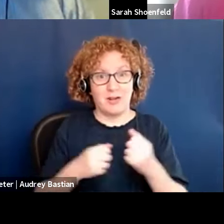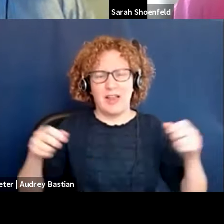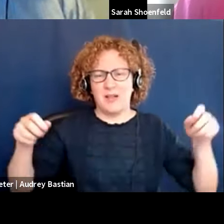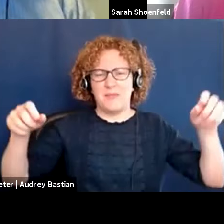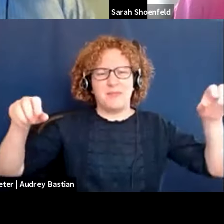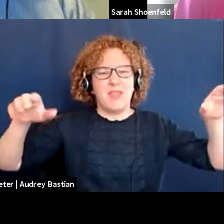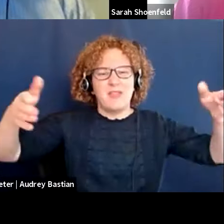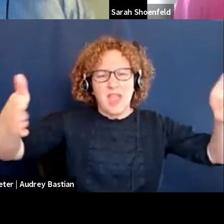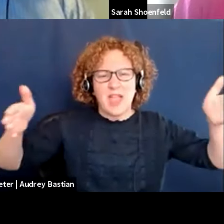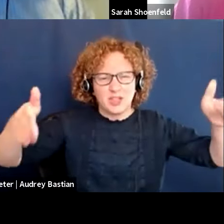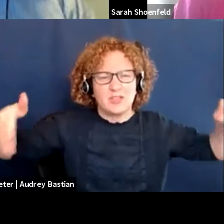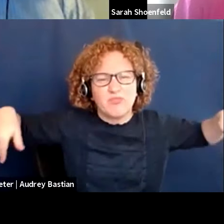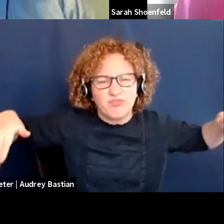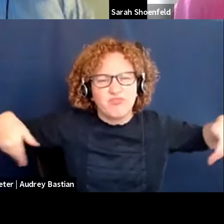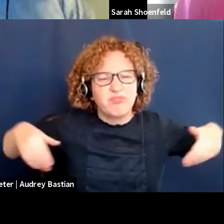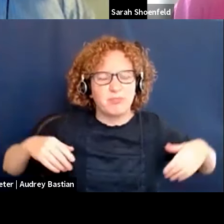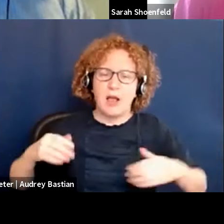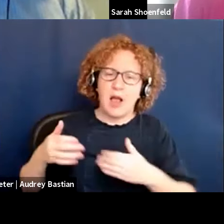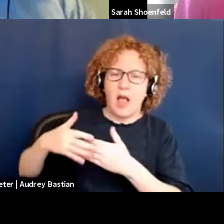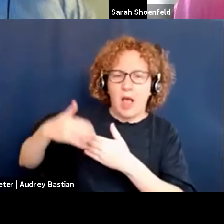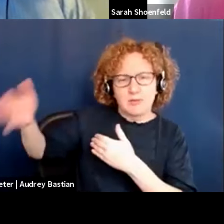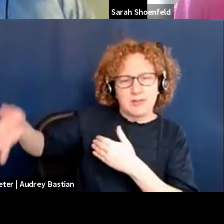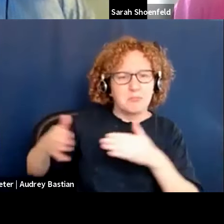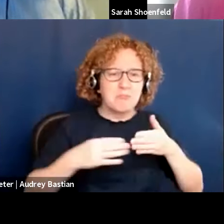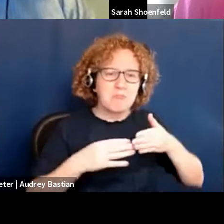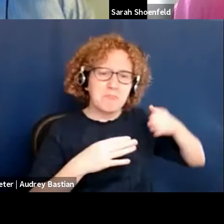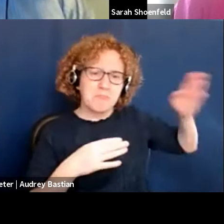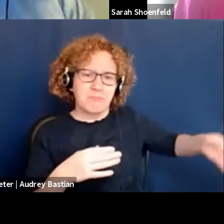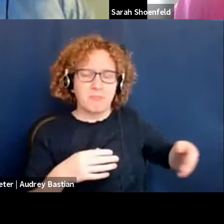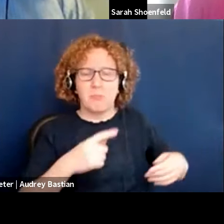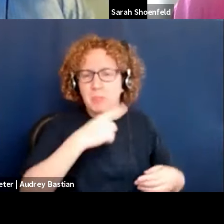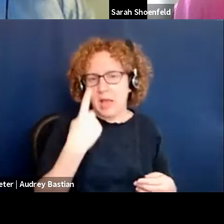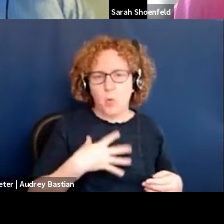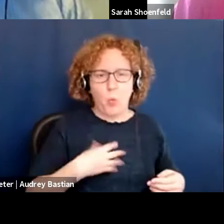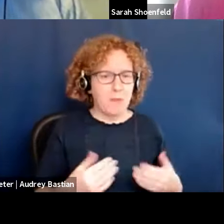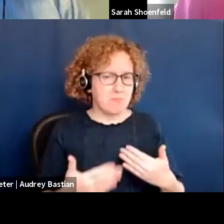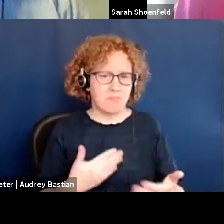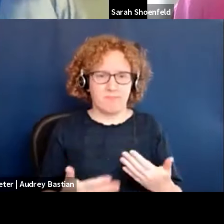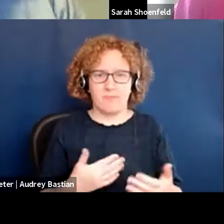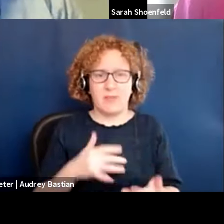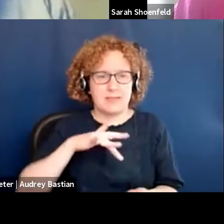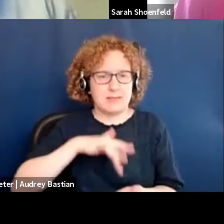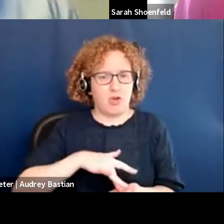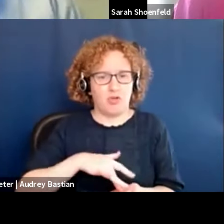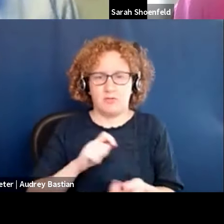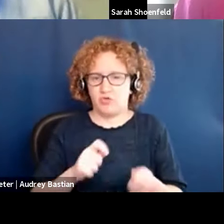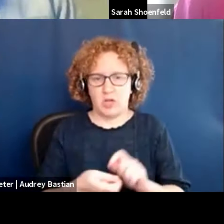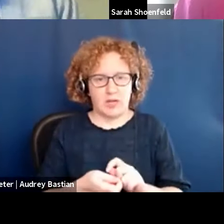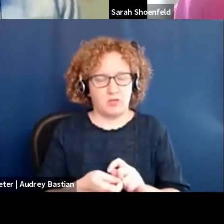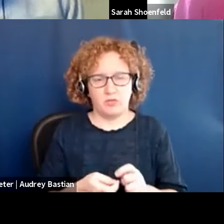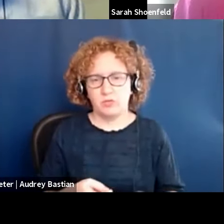in and out and be Black, white, or any other kind of thing they want to be, but it doesn't change in the center. And the